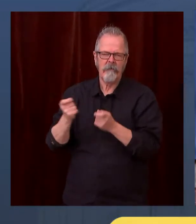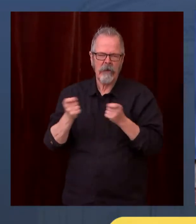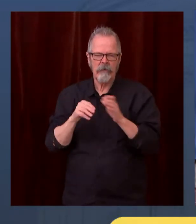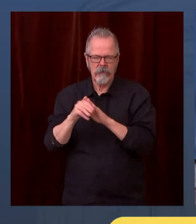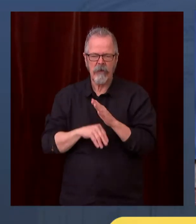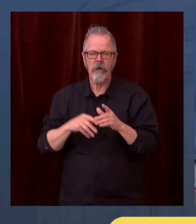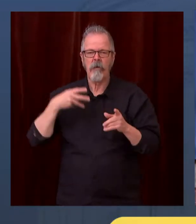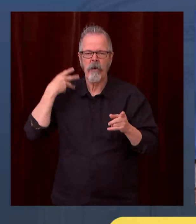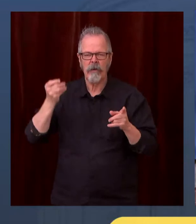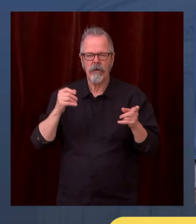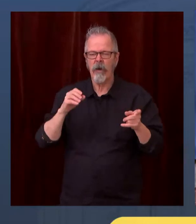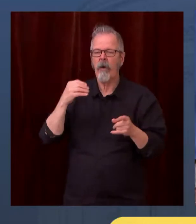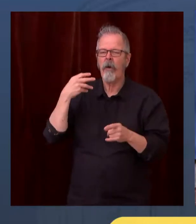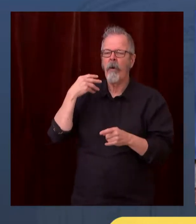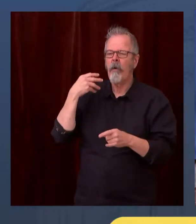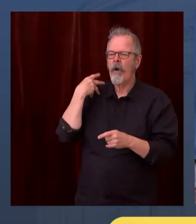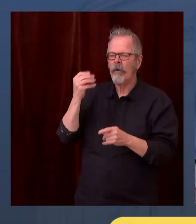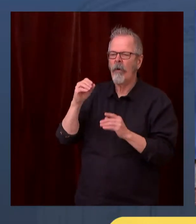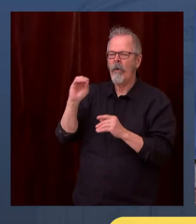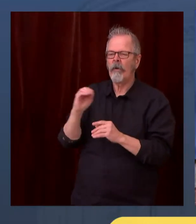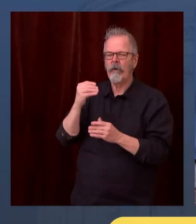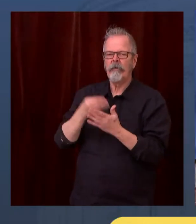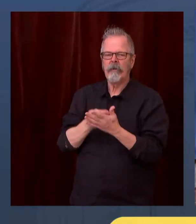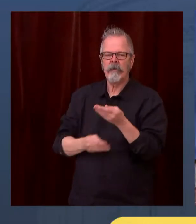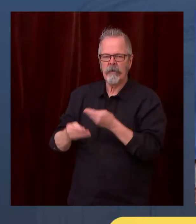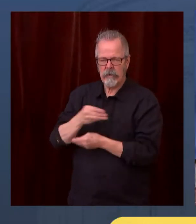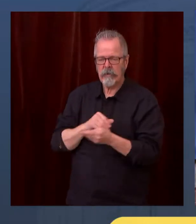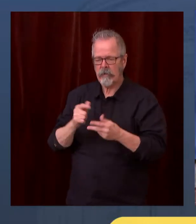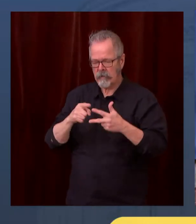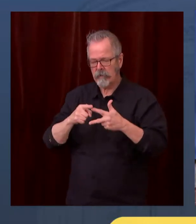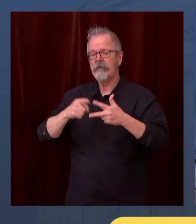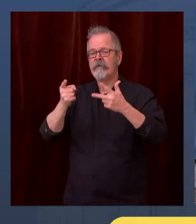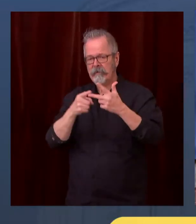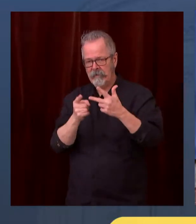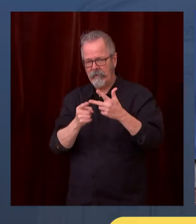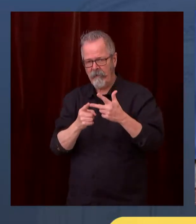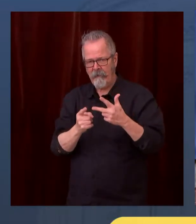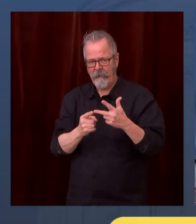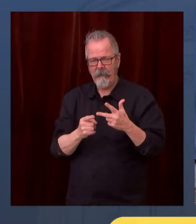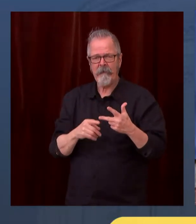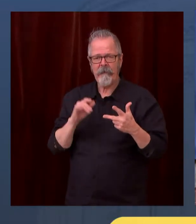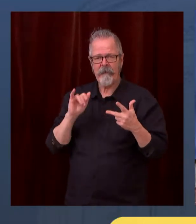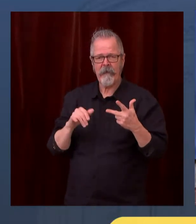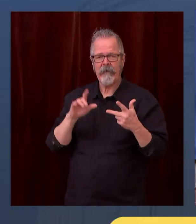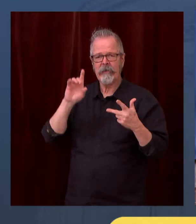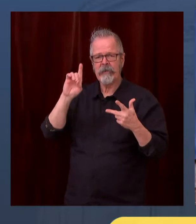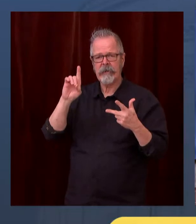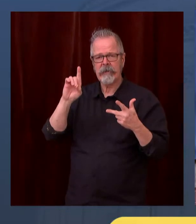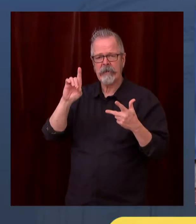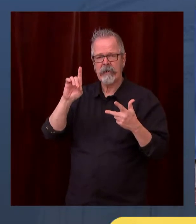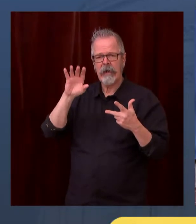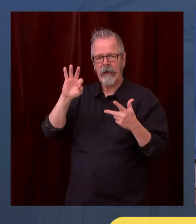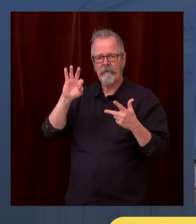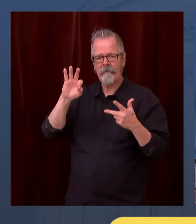ofm.wa.gov, and on the State Department of Financial Institutions website, D as in dog,